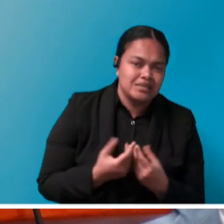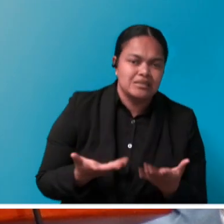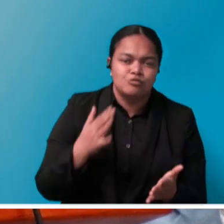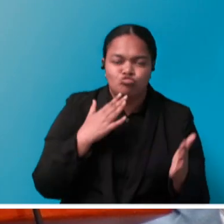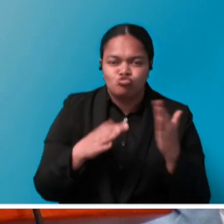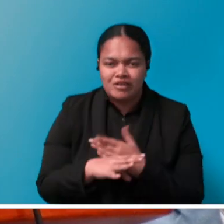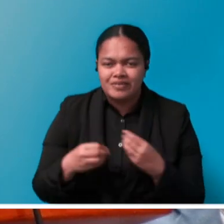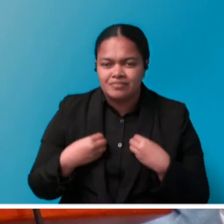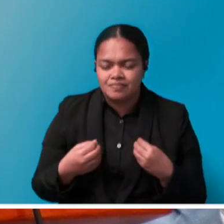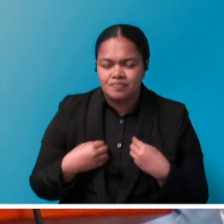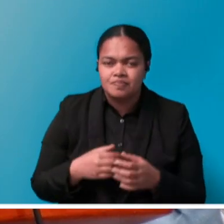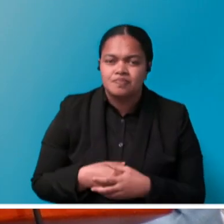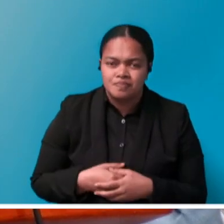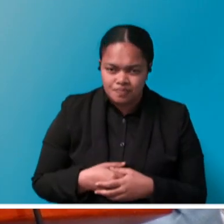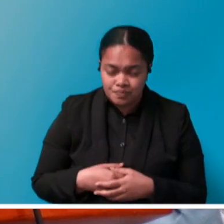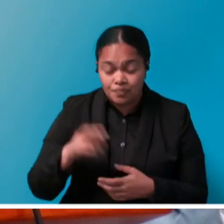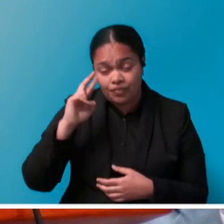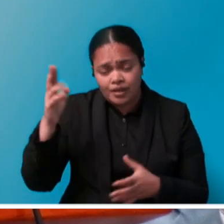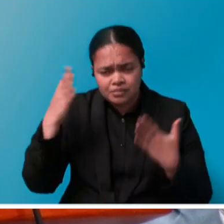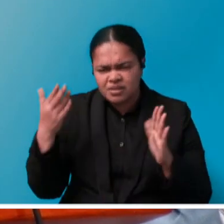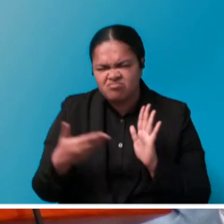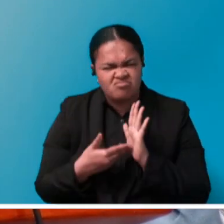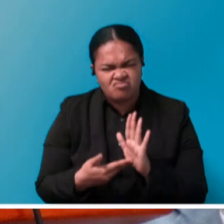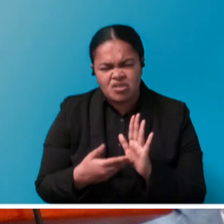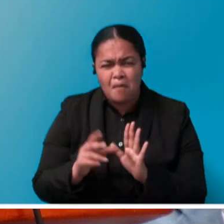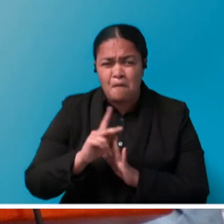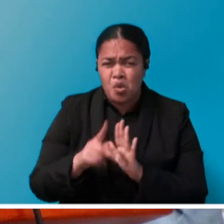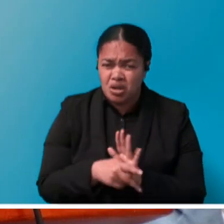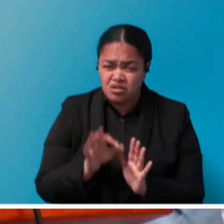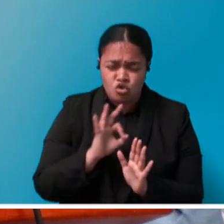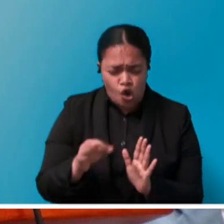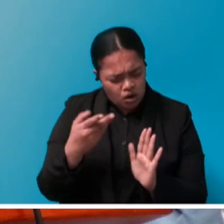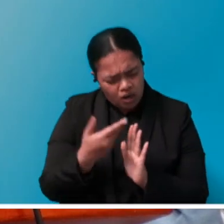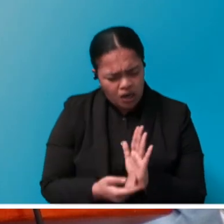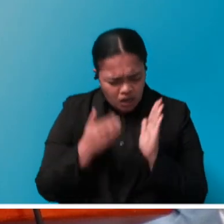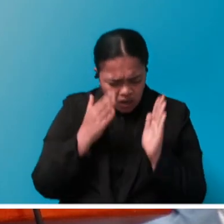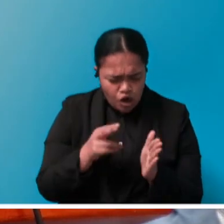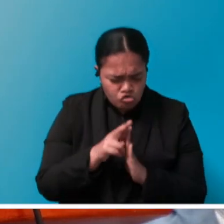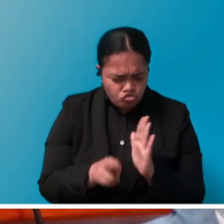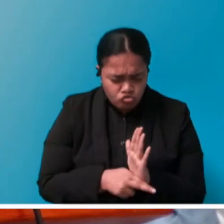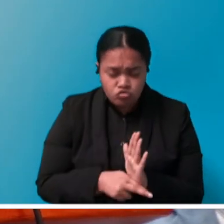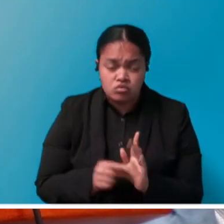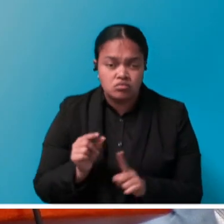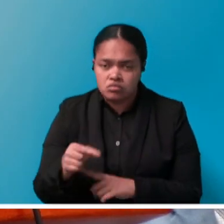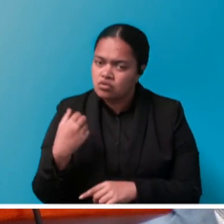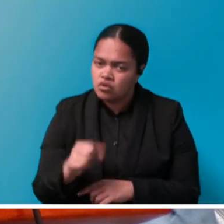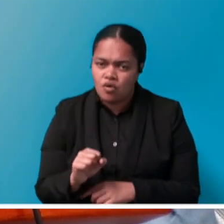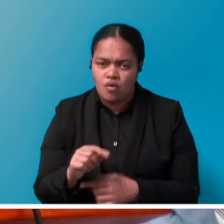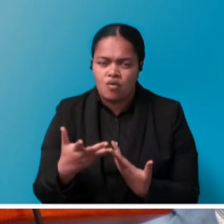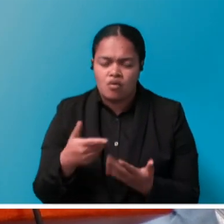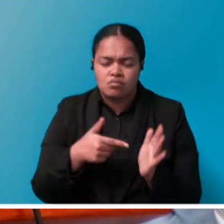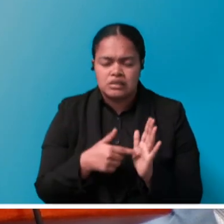sector. Mr. Speaker, this policy is not only about rules and procedures. It is about building a culture of